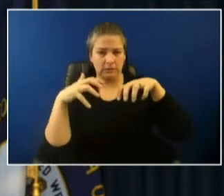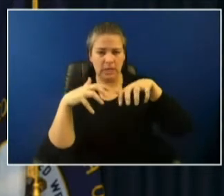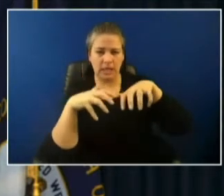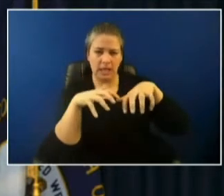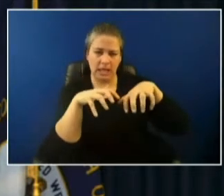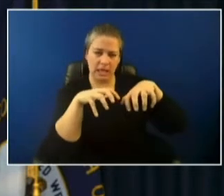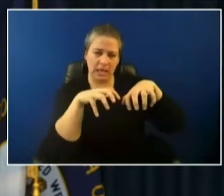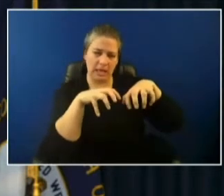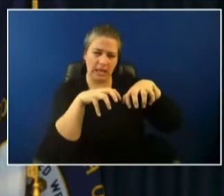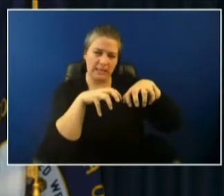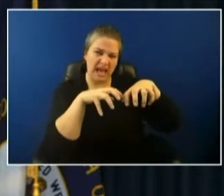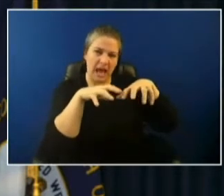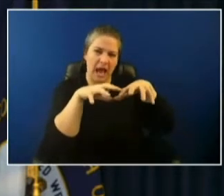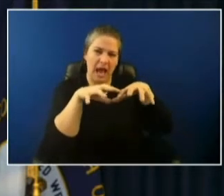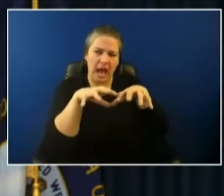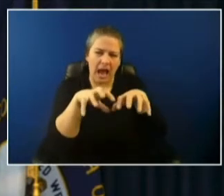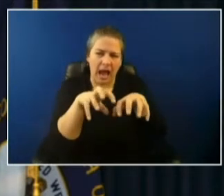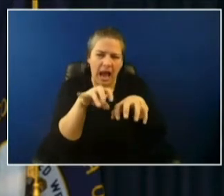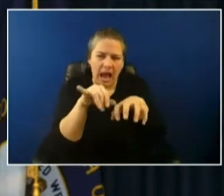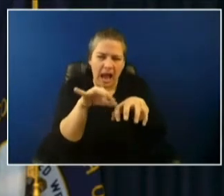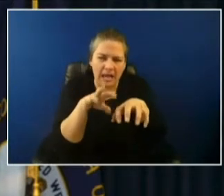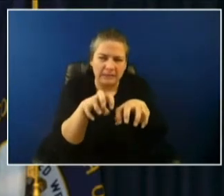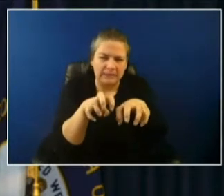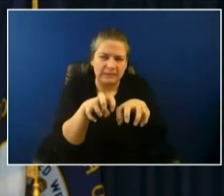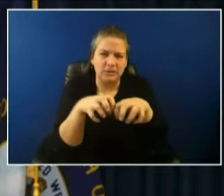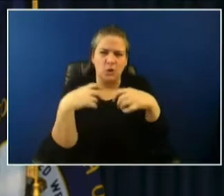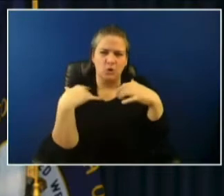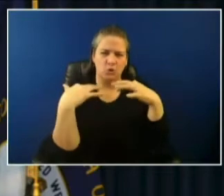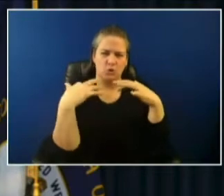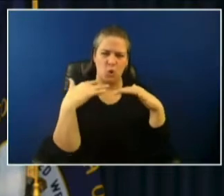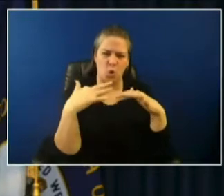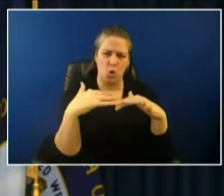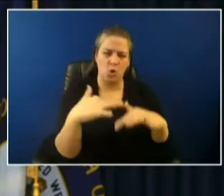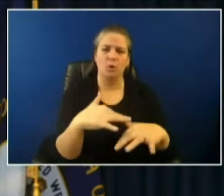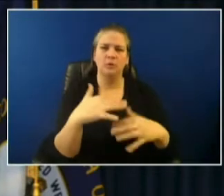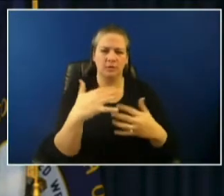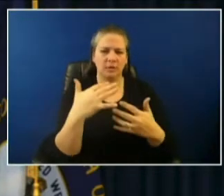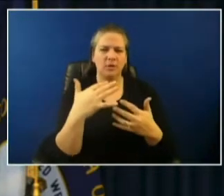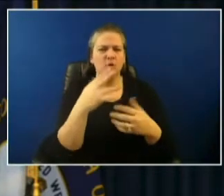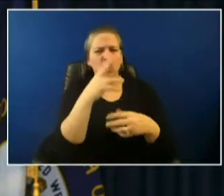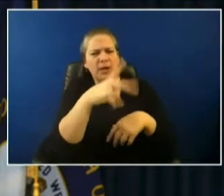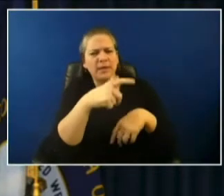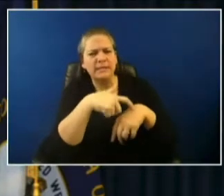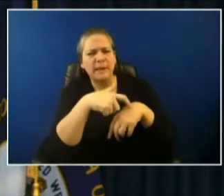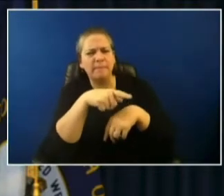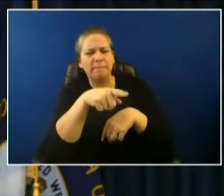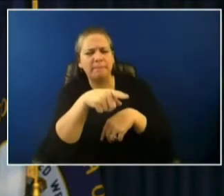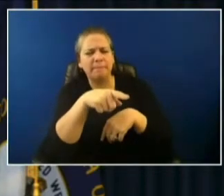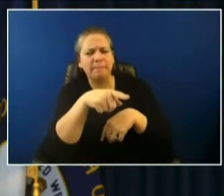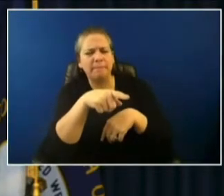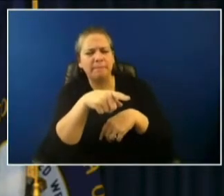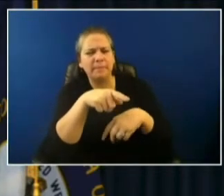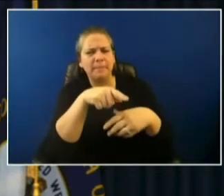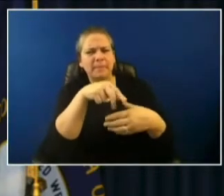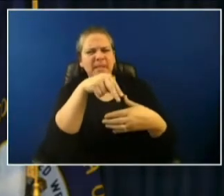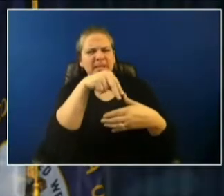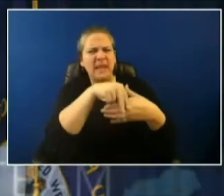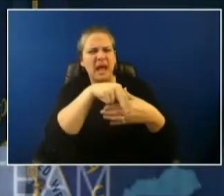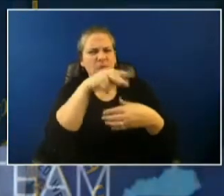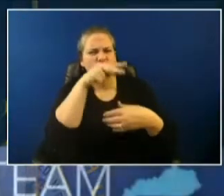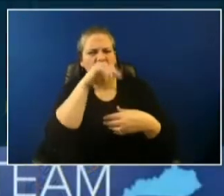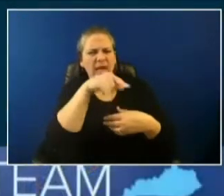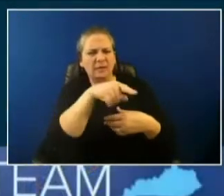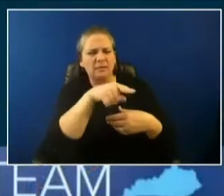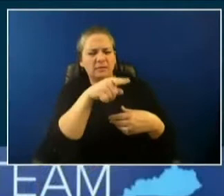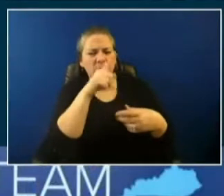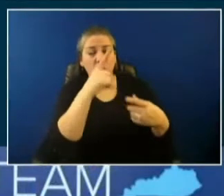occurs over a 2-day period. So what you saw this morning, and if you can pull up the timing slide again, what we saw this morning is a stalled